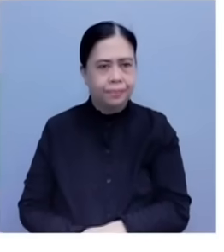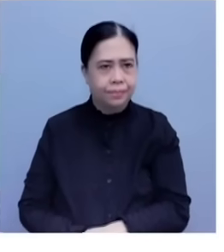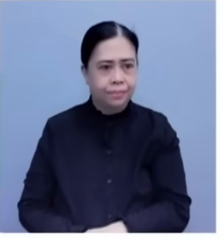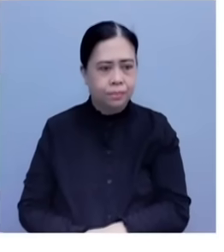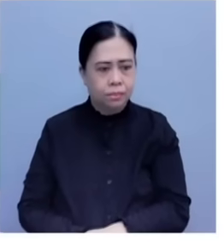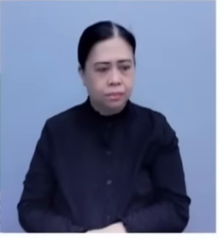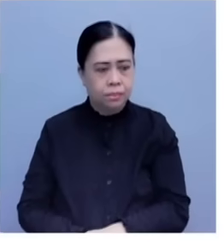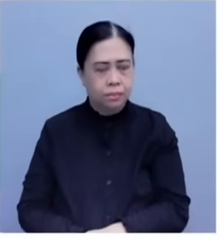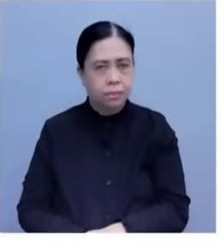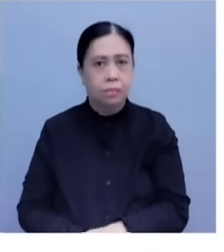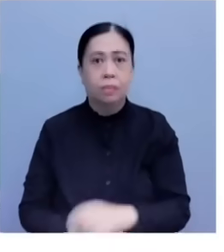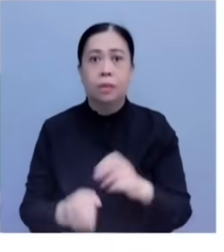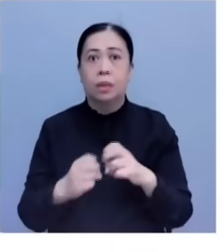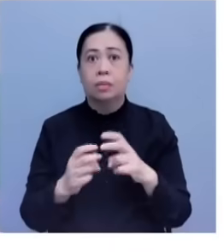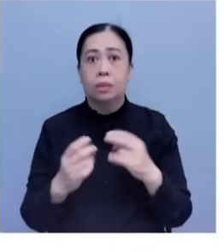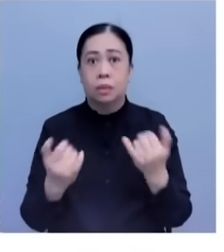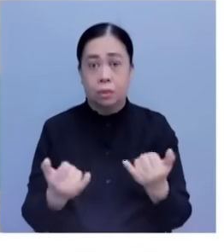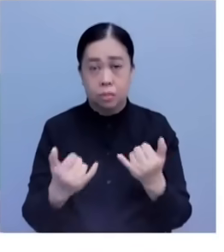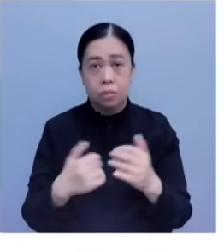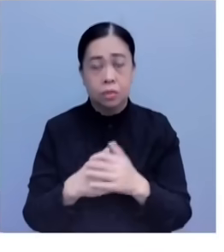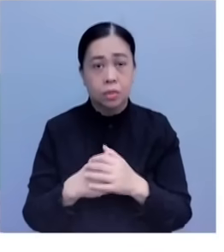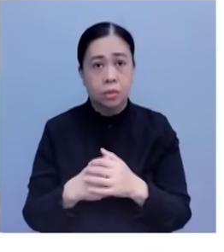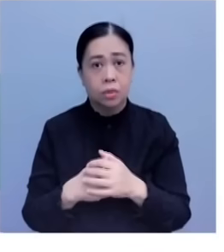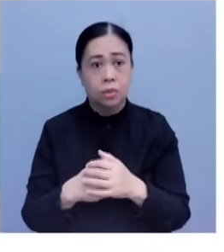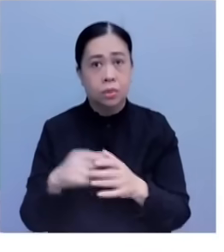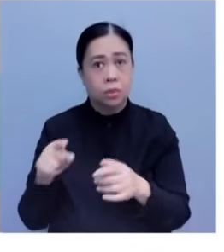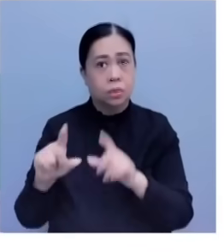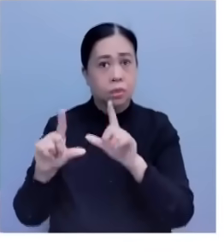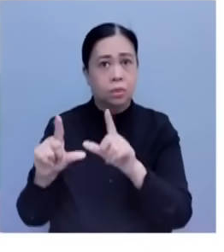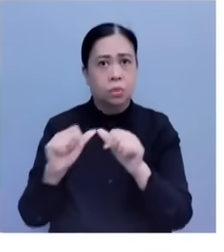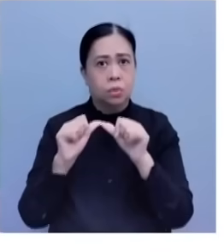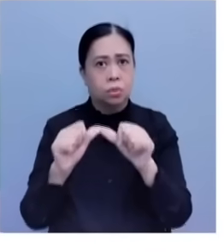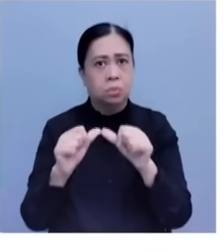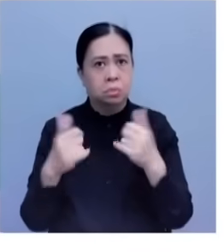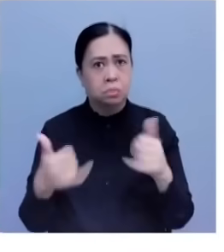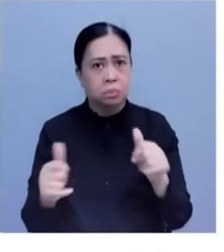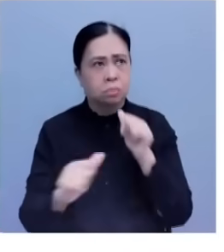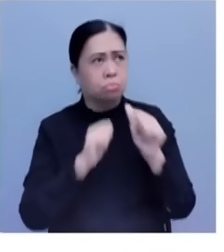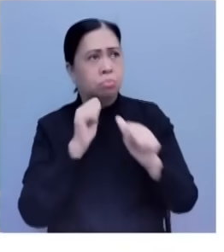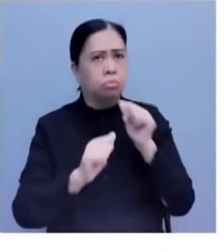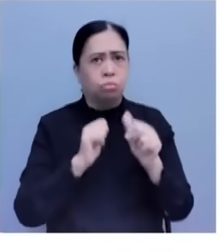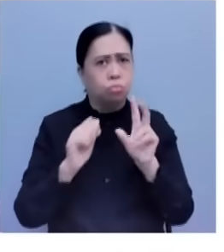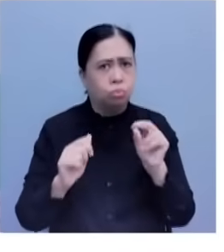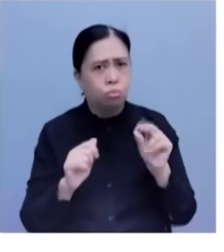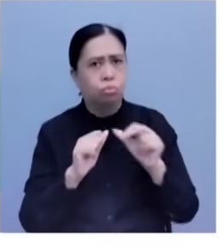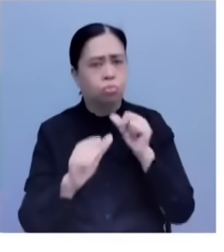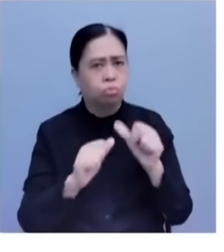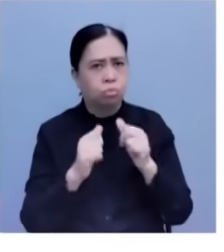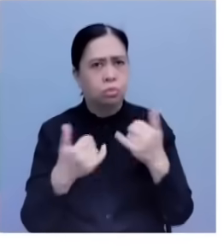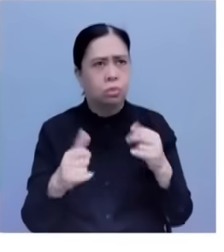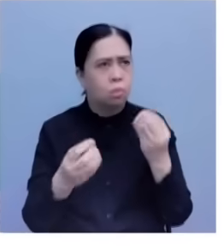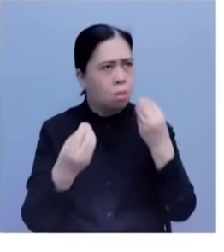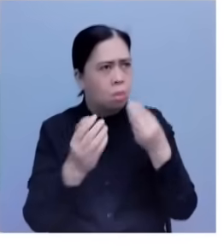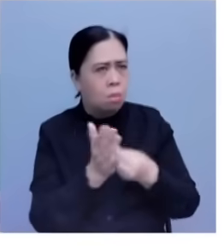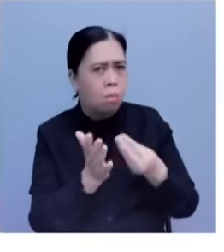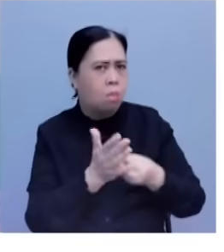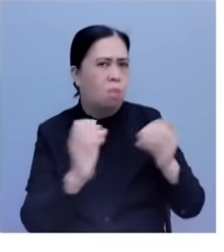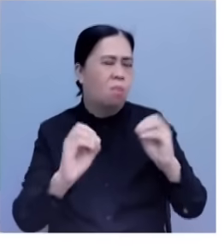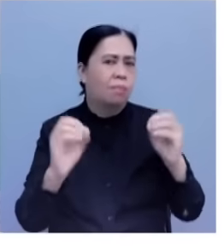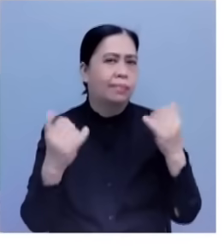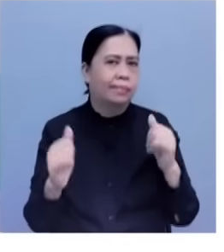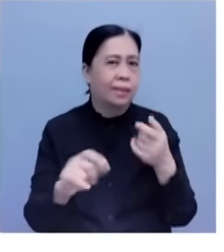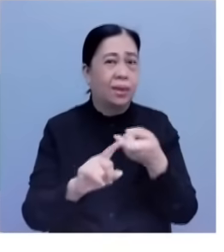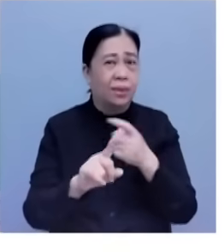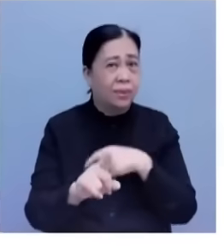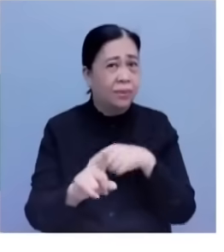Even up to today, the suspect continues to deny that she got any money. But based on